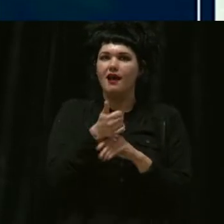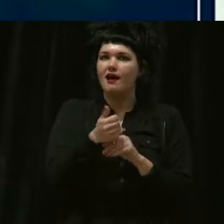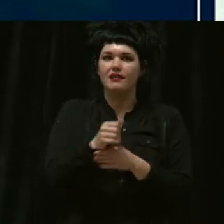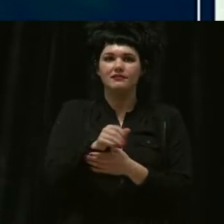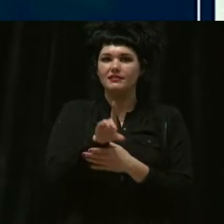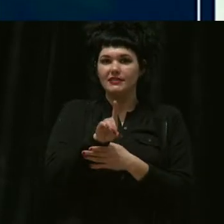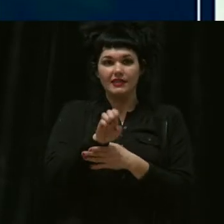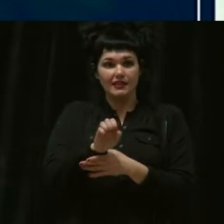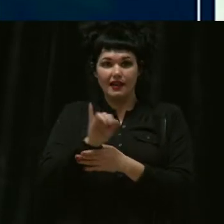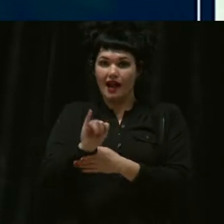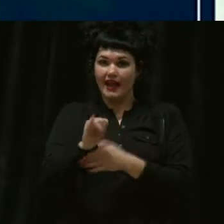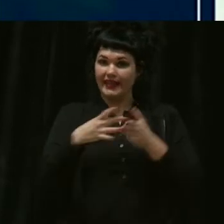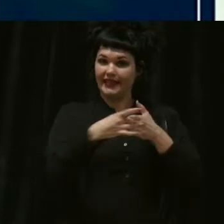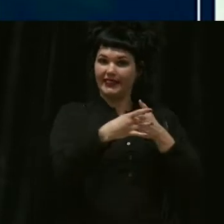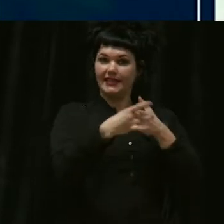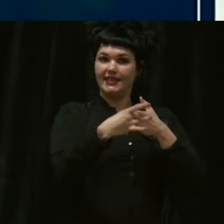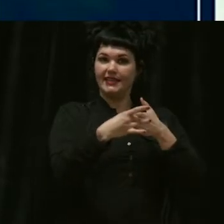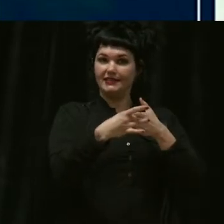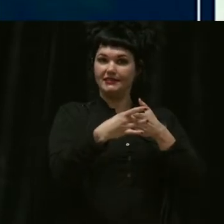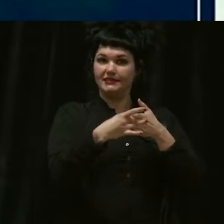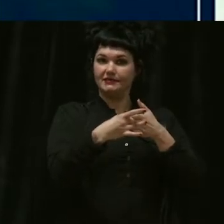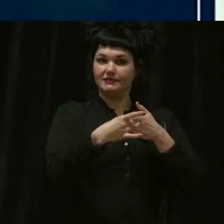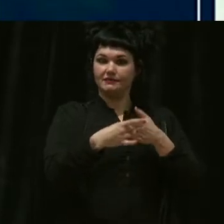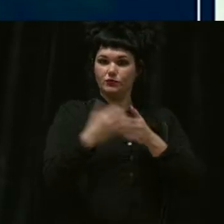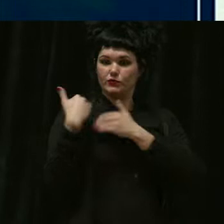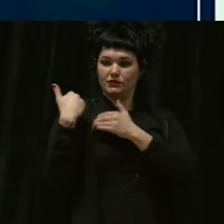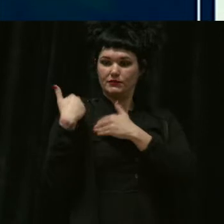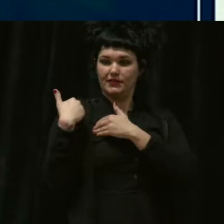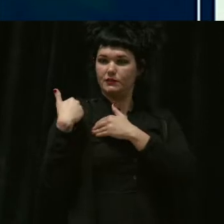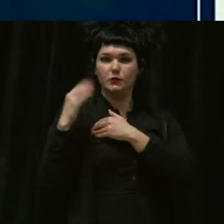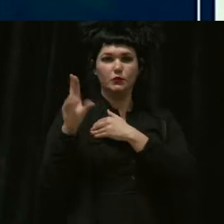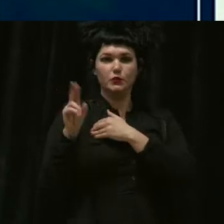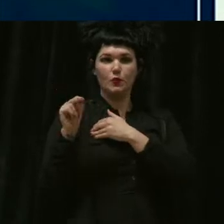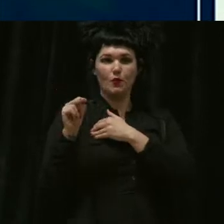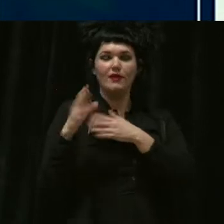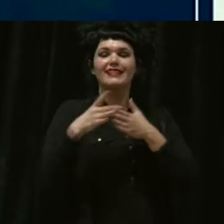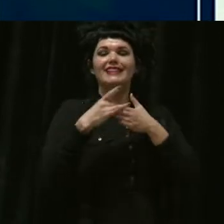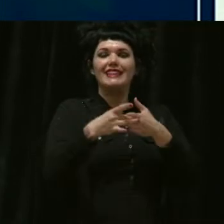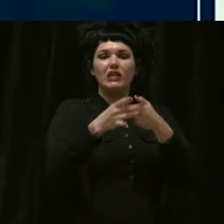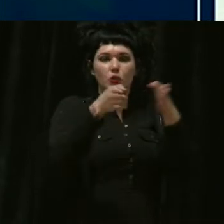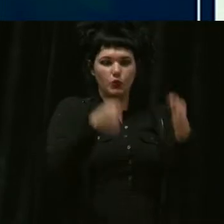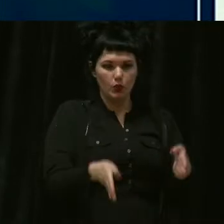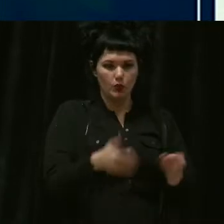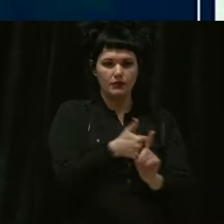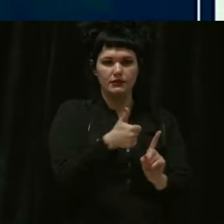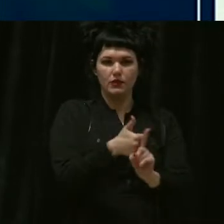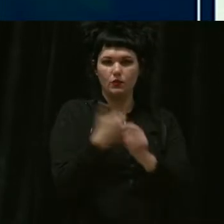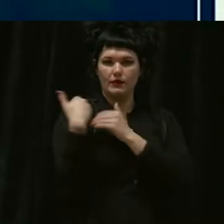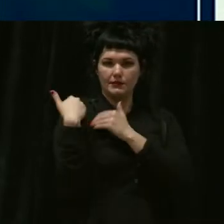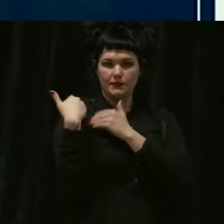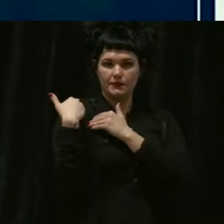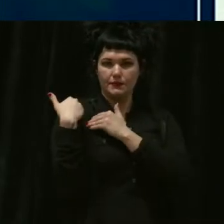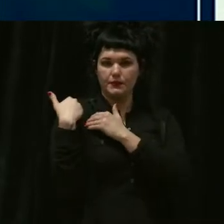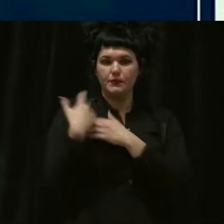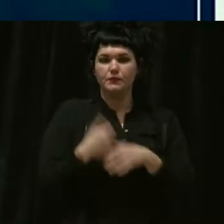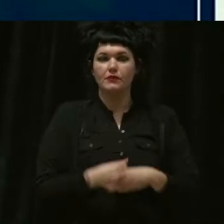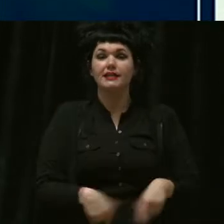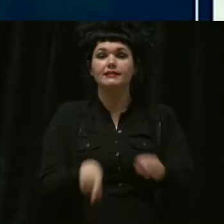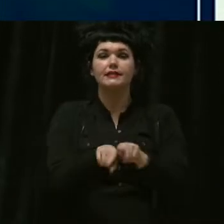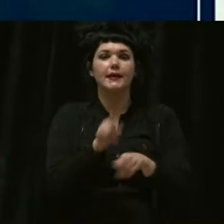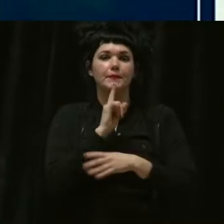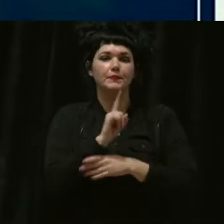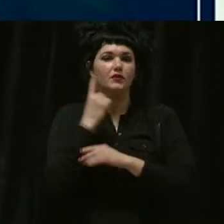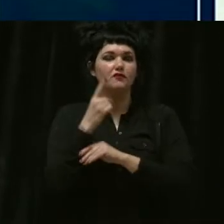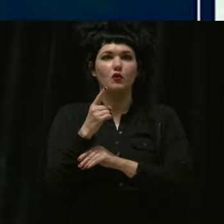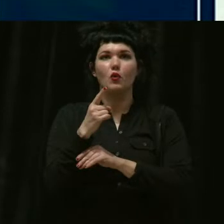the DEI leads who are responsible, it is the leaders that are responsible. In the same way that for